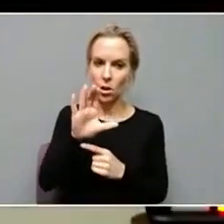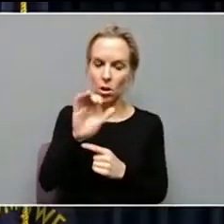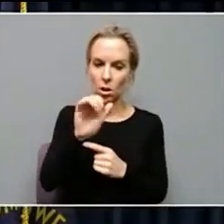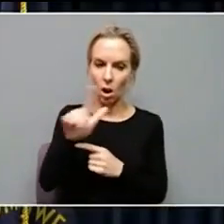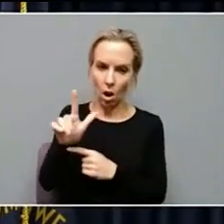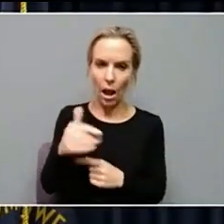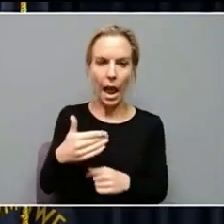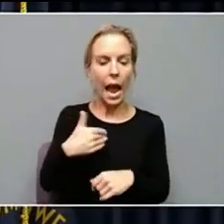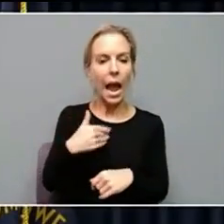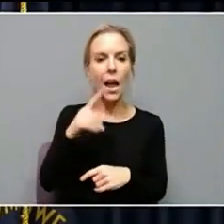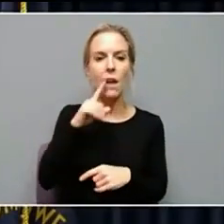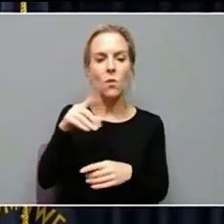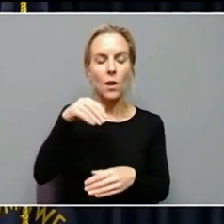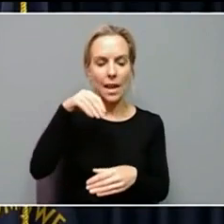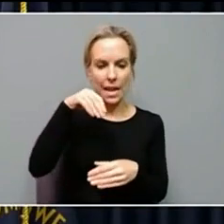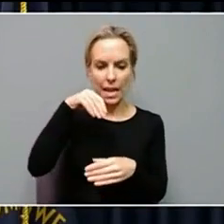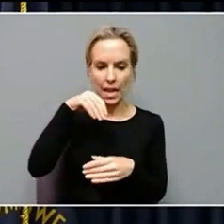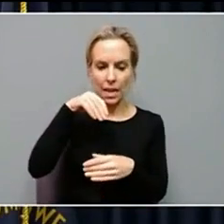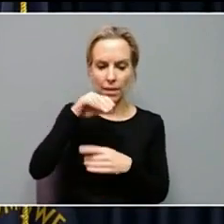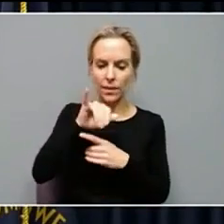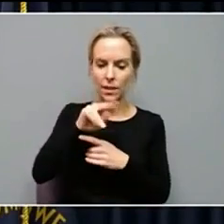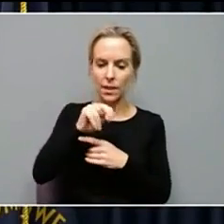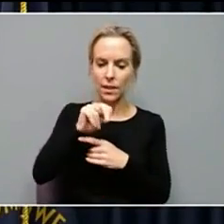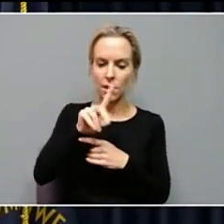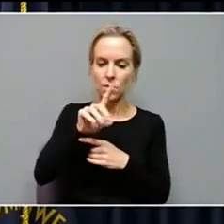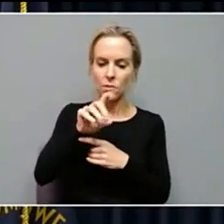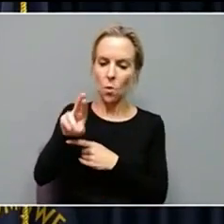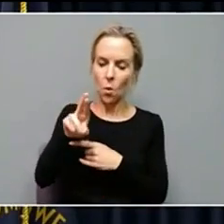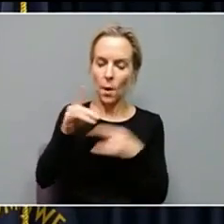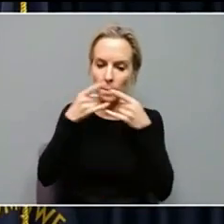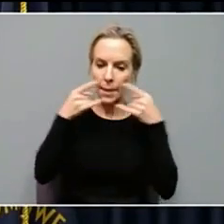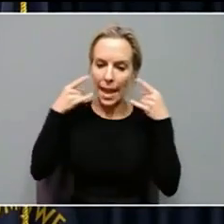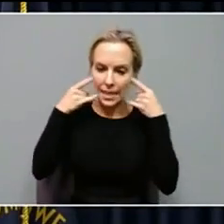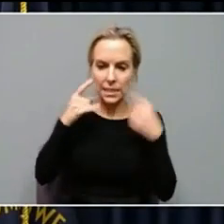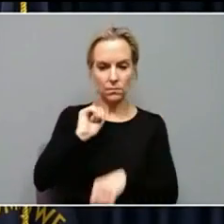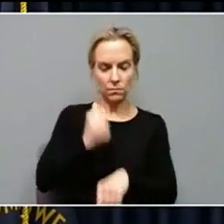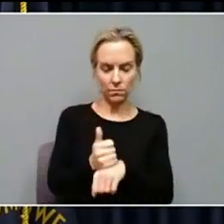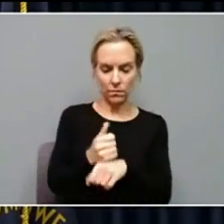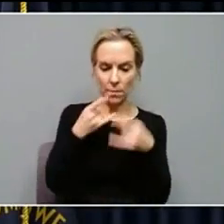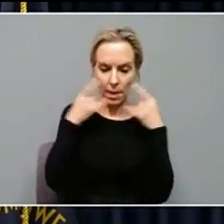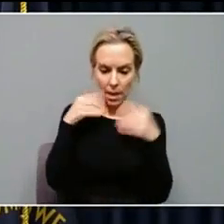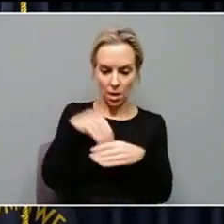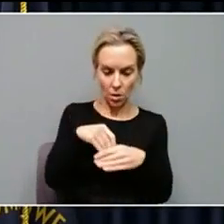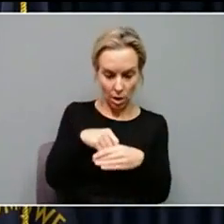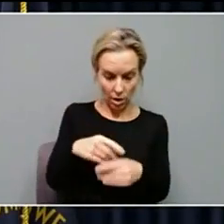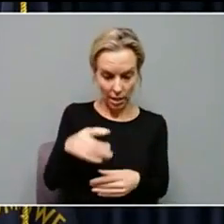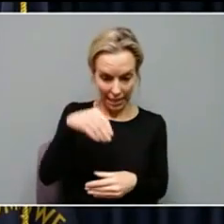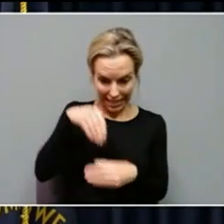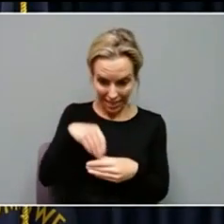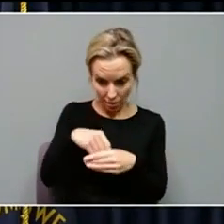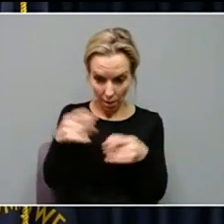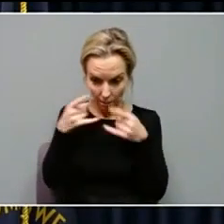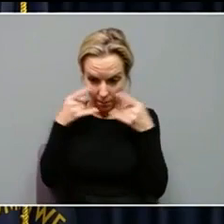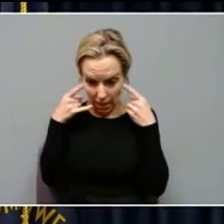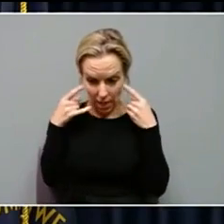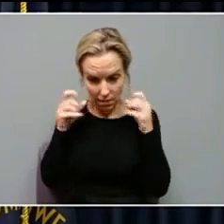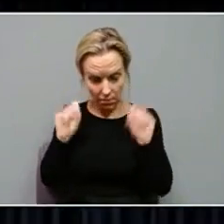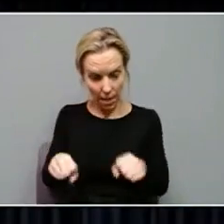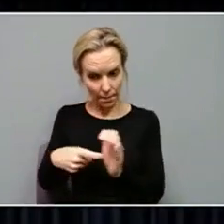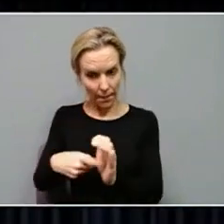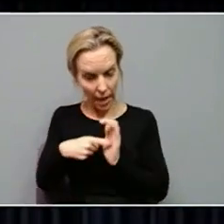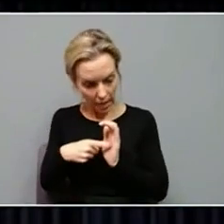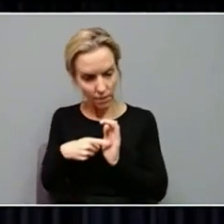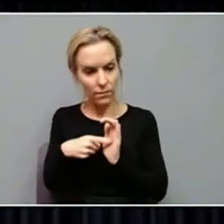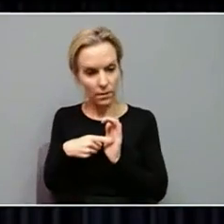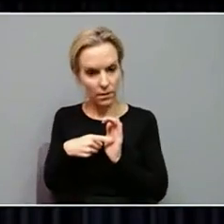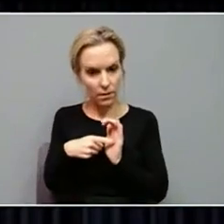indoor masking put in place right now. Is the only way that indoor masking could be made mandatory would be by a